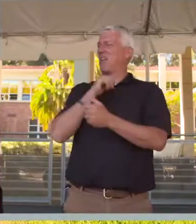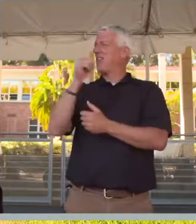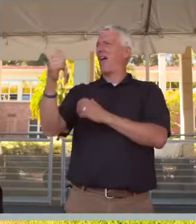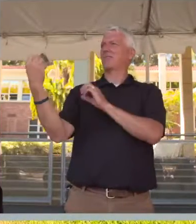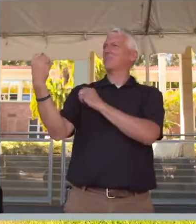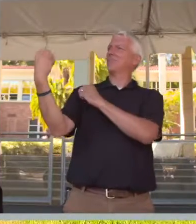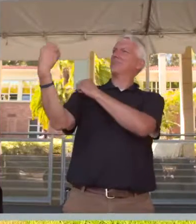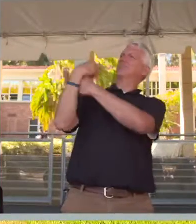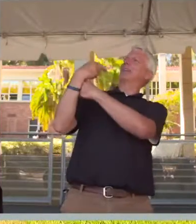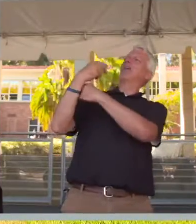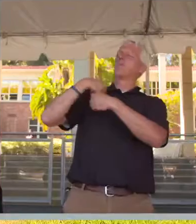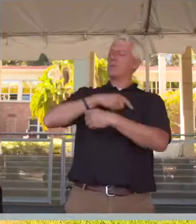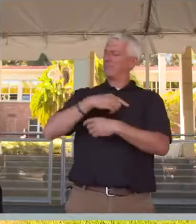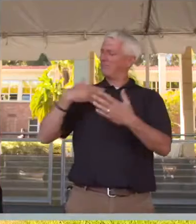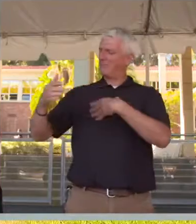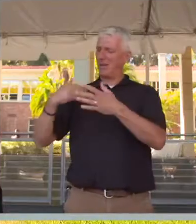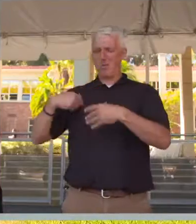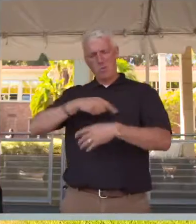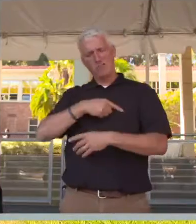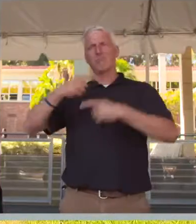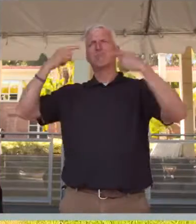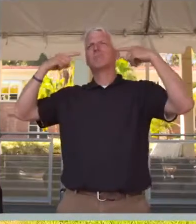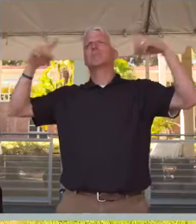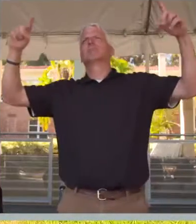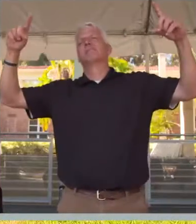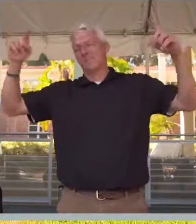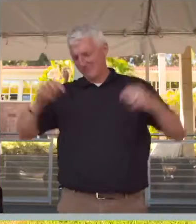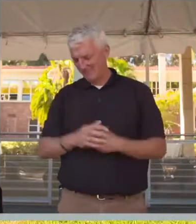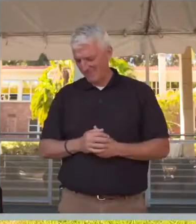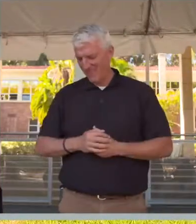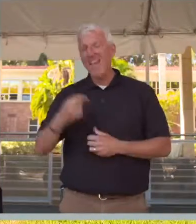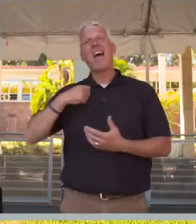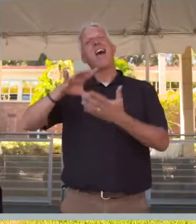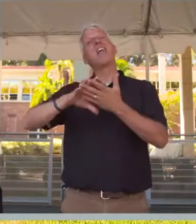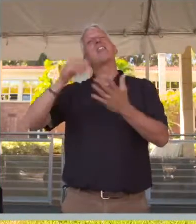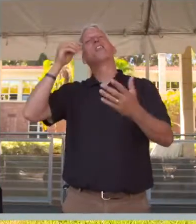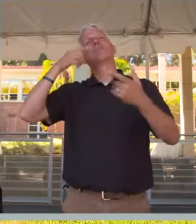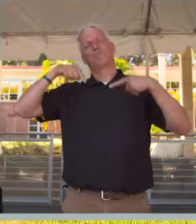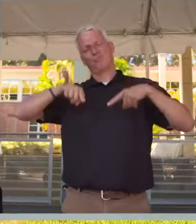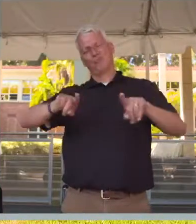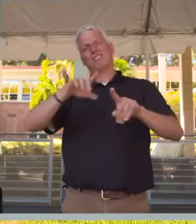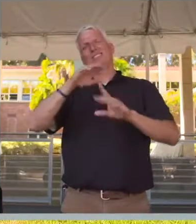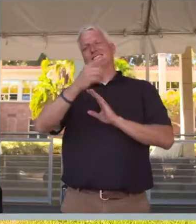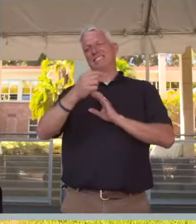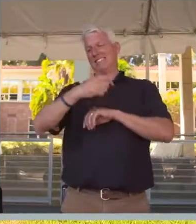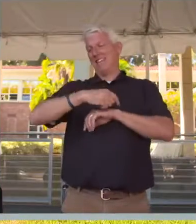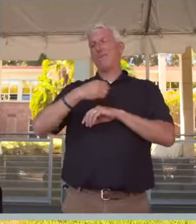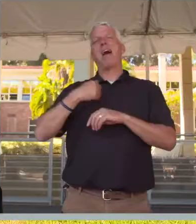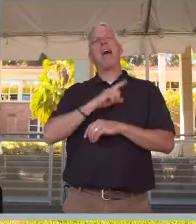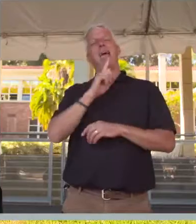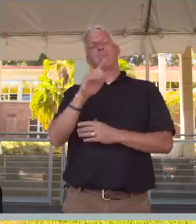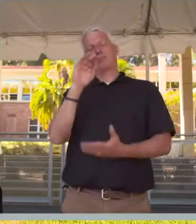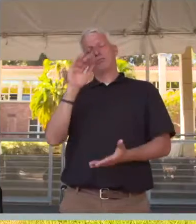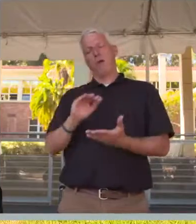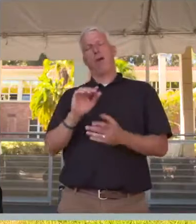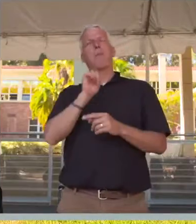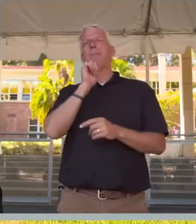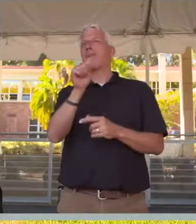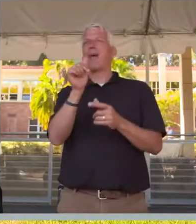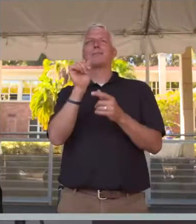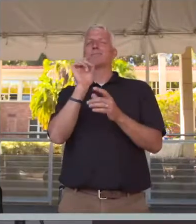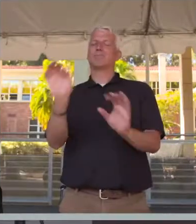down. Despite it all, we live. I learned that in the grand scheme of time, I am small, but I'm not